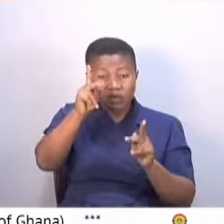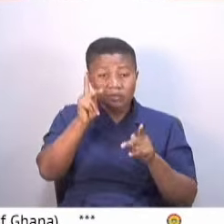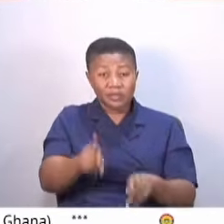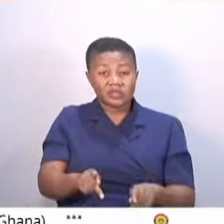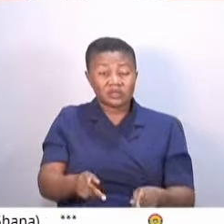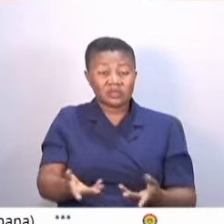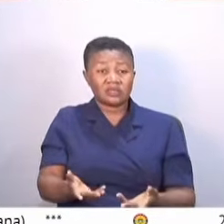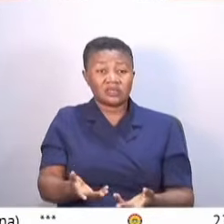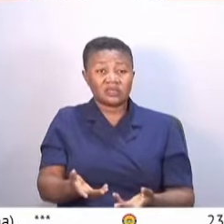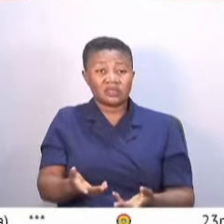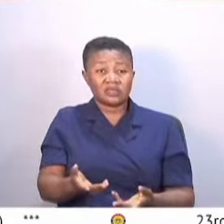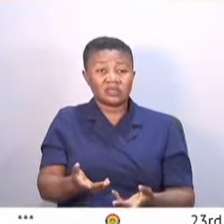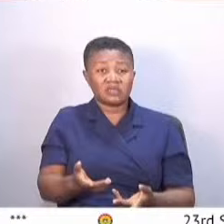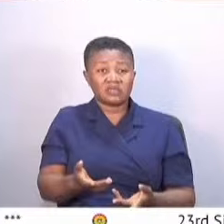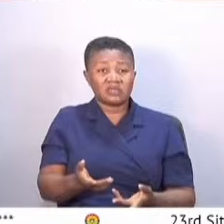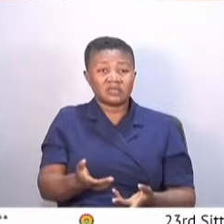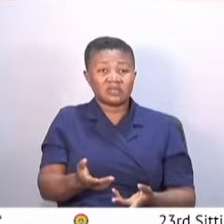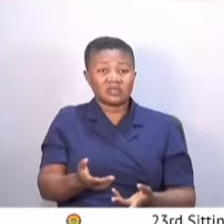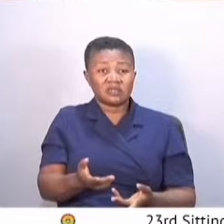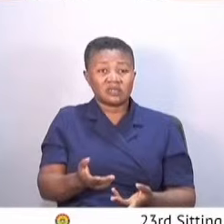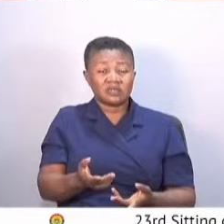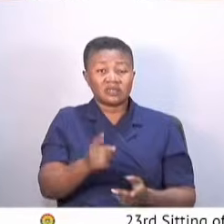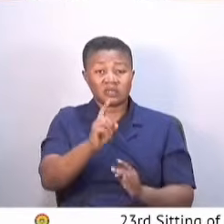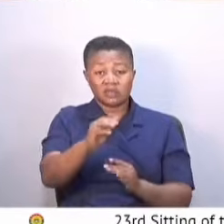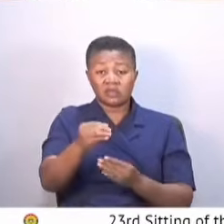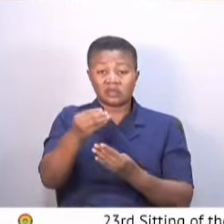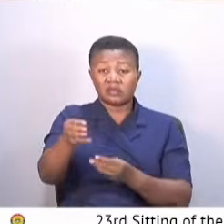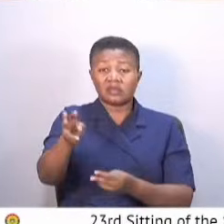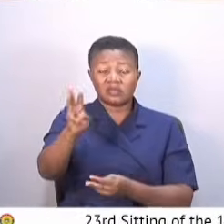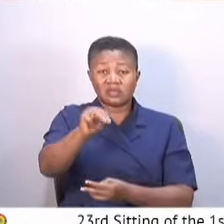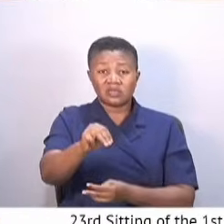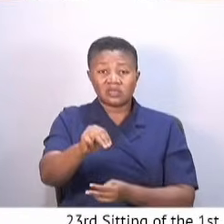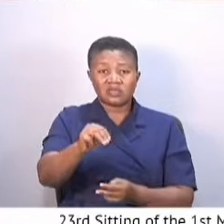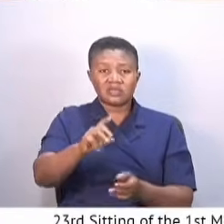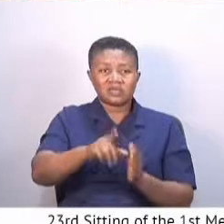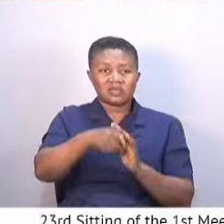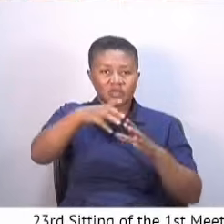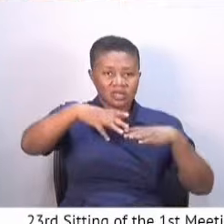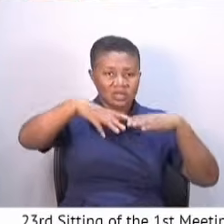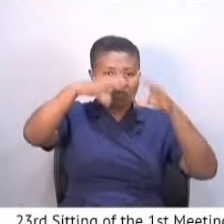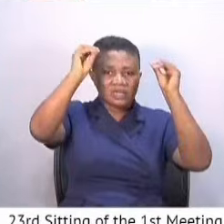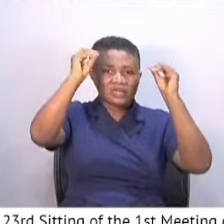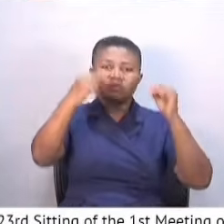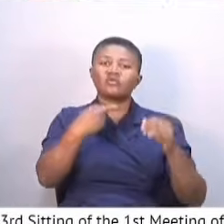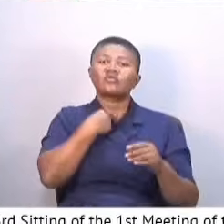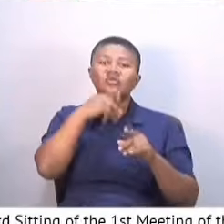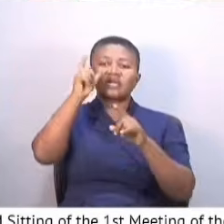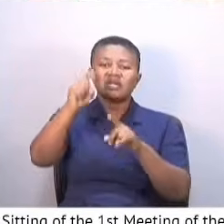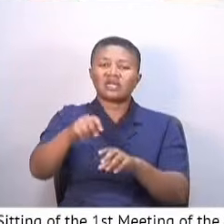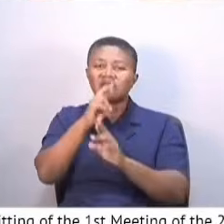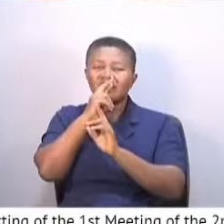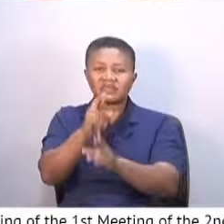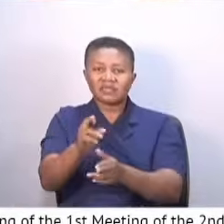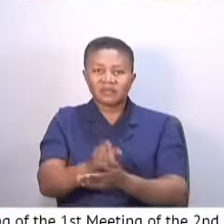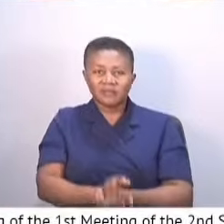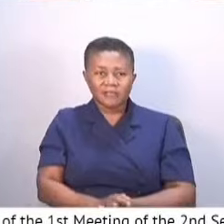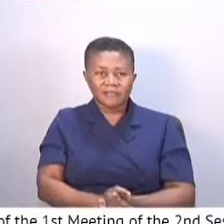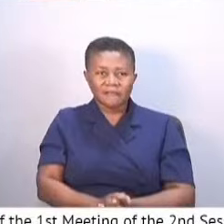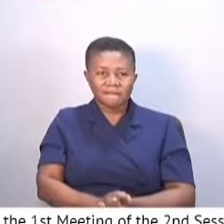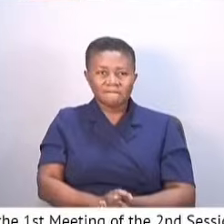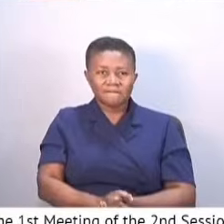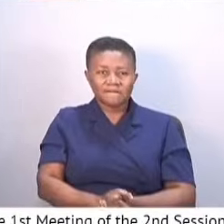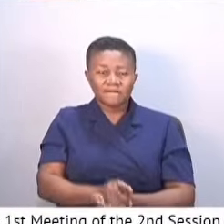program, TribeNet. And then once you are giving them to upload, then you put off light. Doom so. When they are